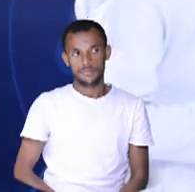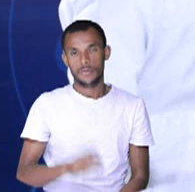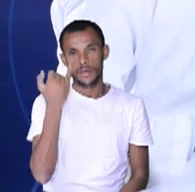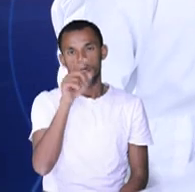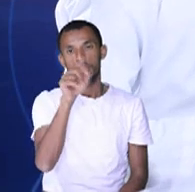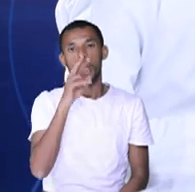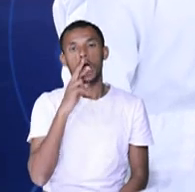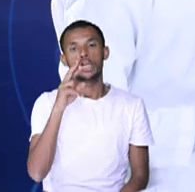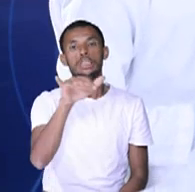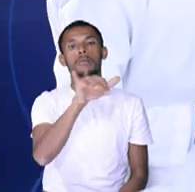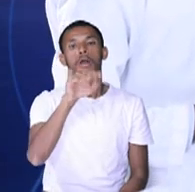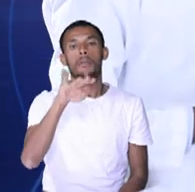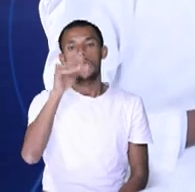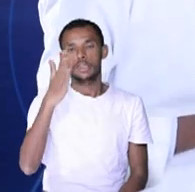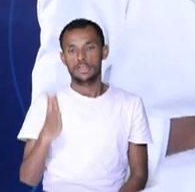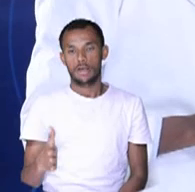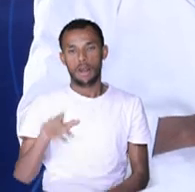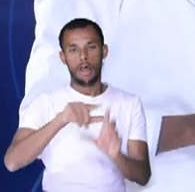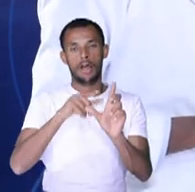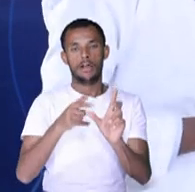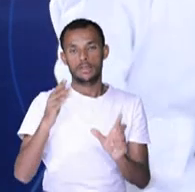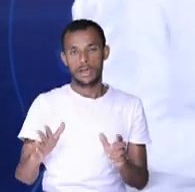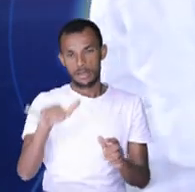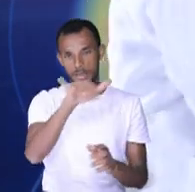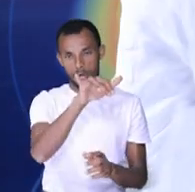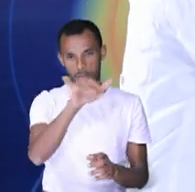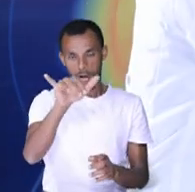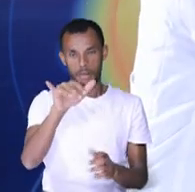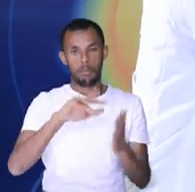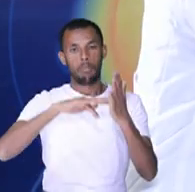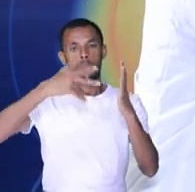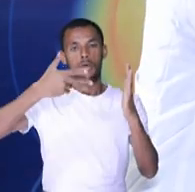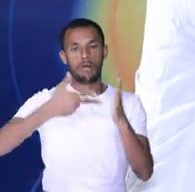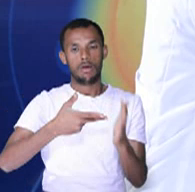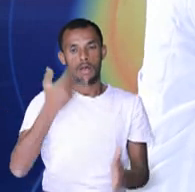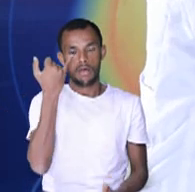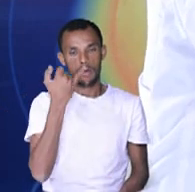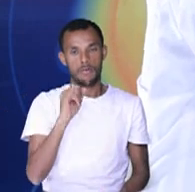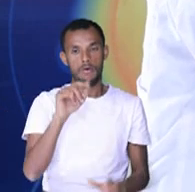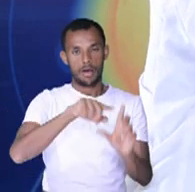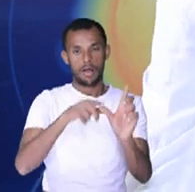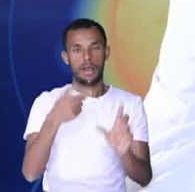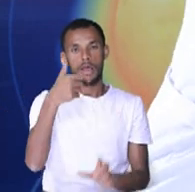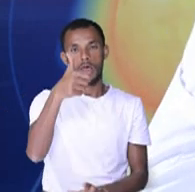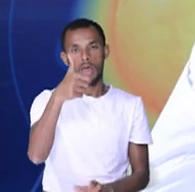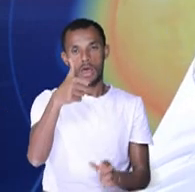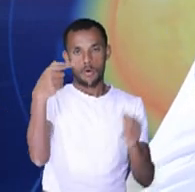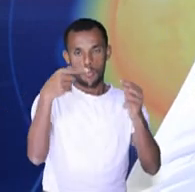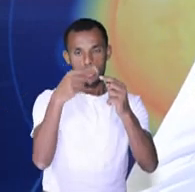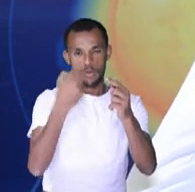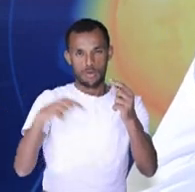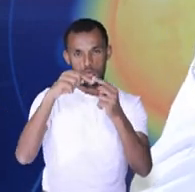If they are similar by side angle, side similarity, meaning if angle A is congruent